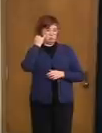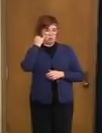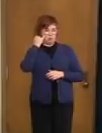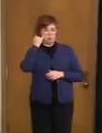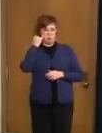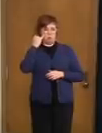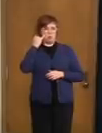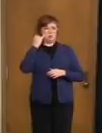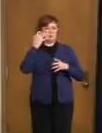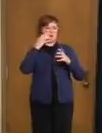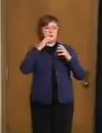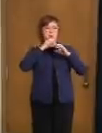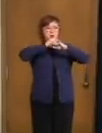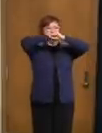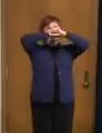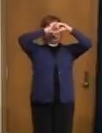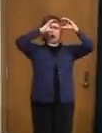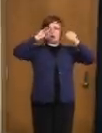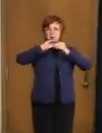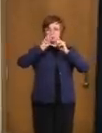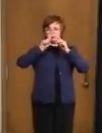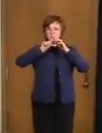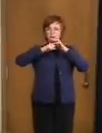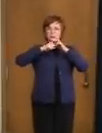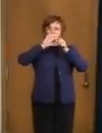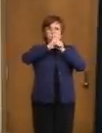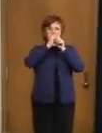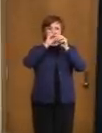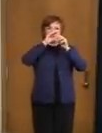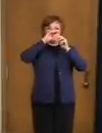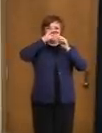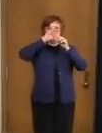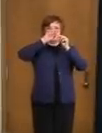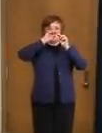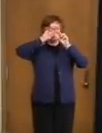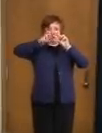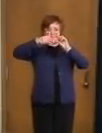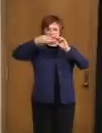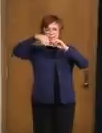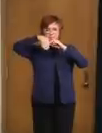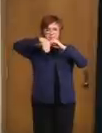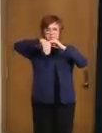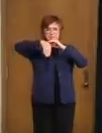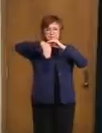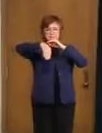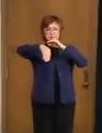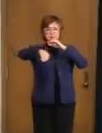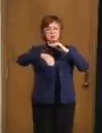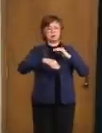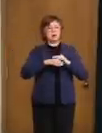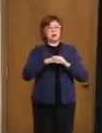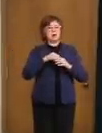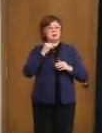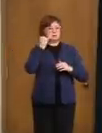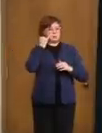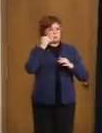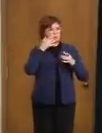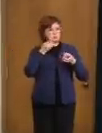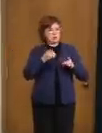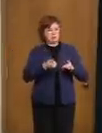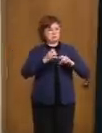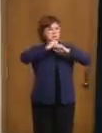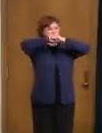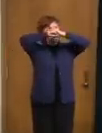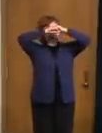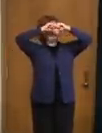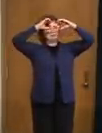at, and I don't know that we would be able to have a look at it by the end of the month. We may be having a much different conversation if these numbers continue to rise. But if there is a